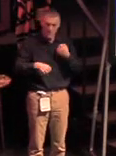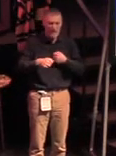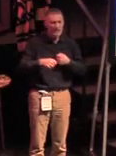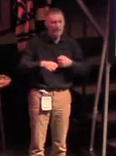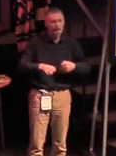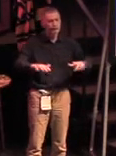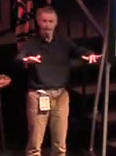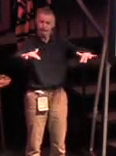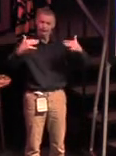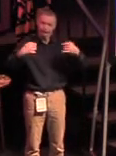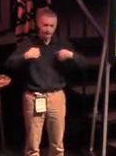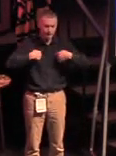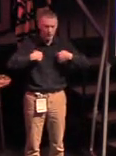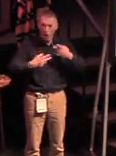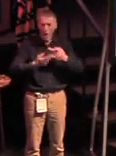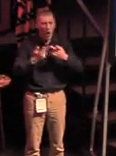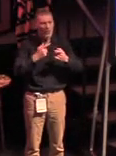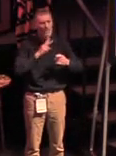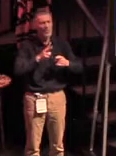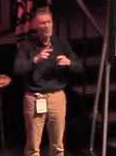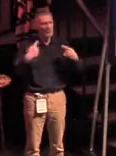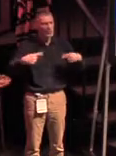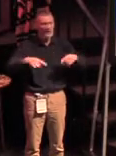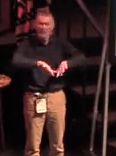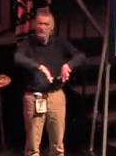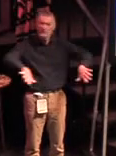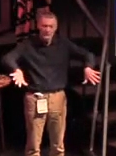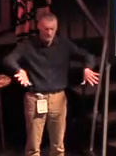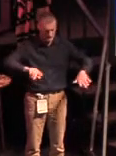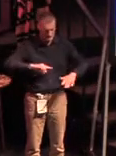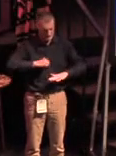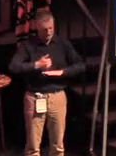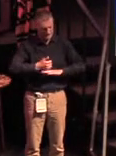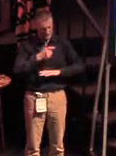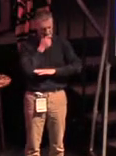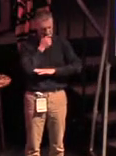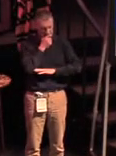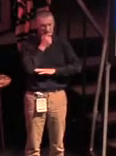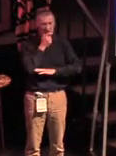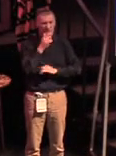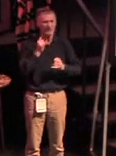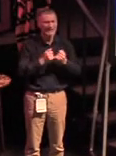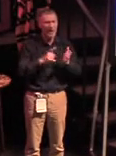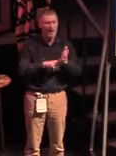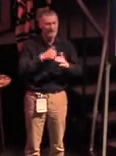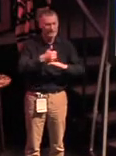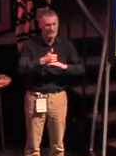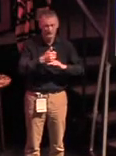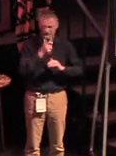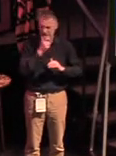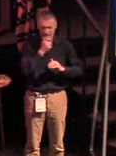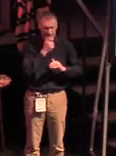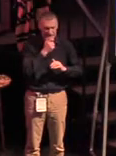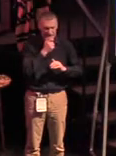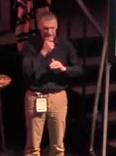in? What's the problem? So when I set up Sour Lemons, it was with the belief that, okay, cool, I get to sit around these